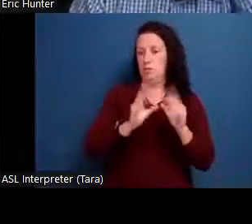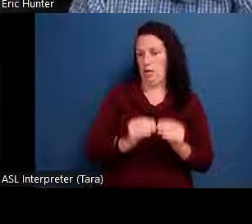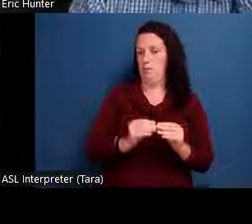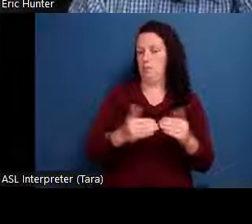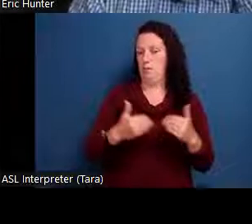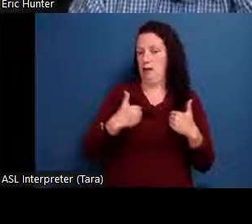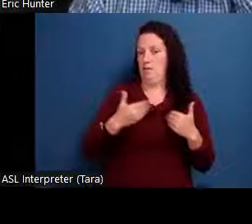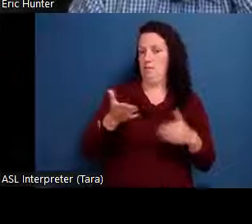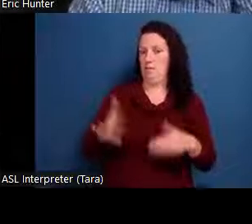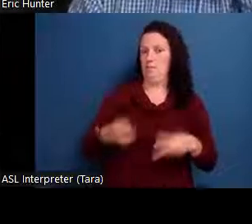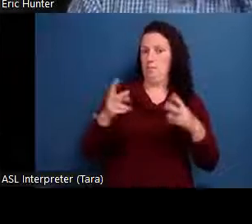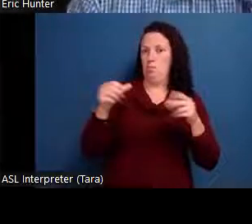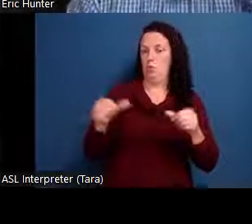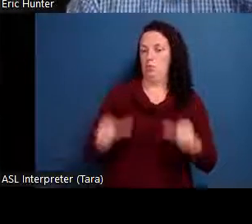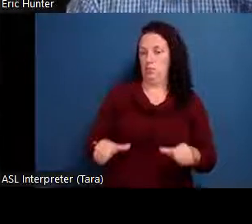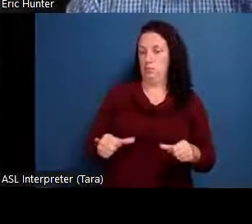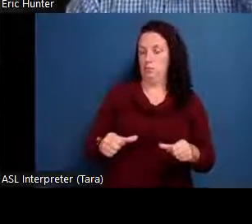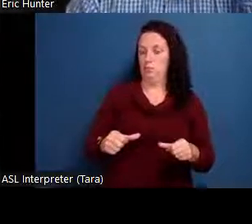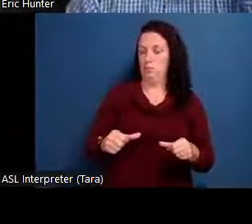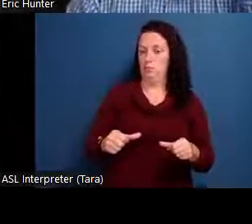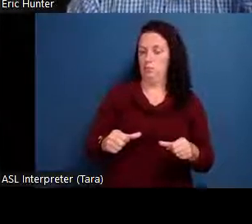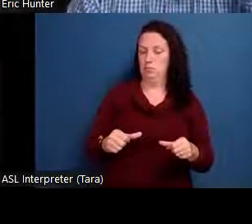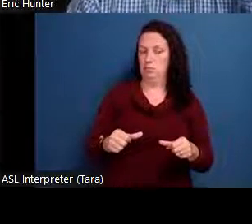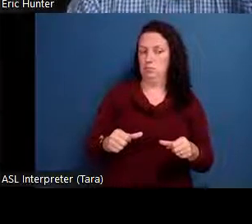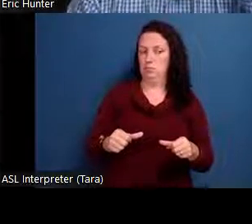in other documentation. But yeah.